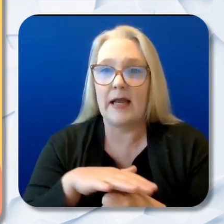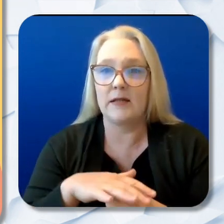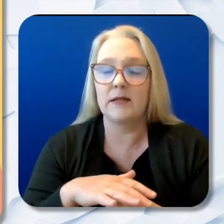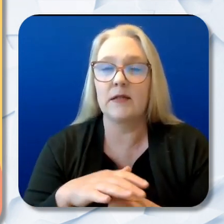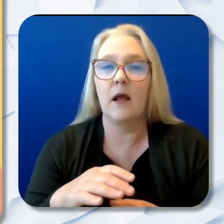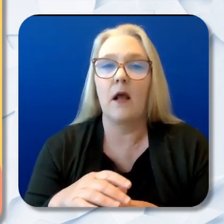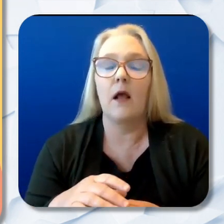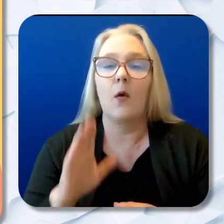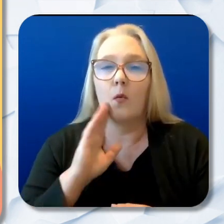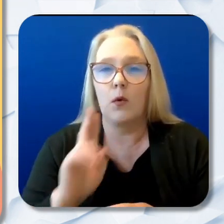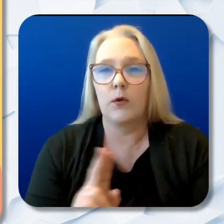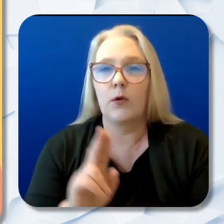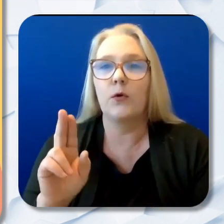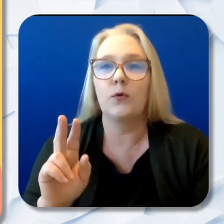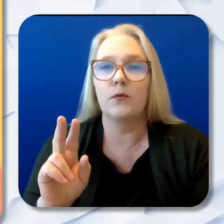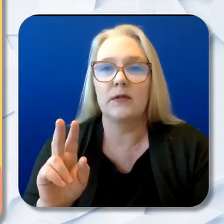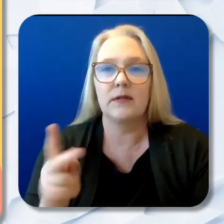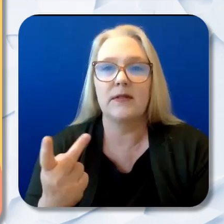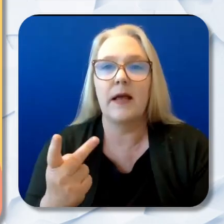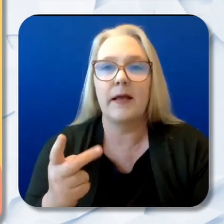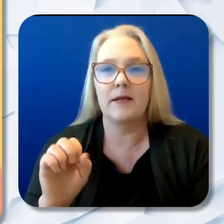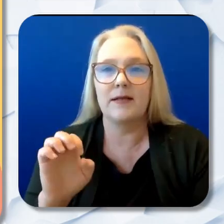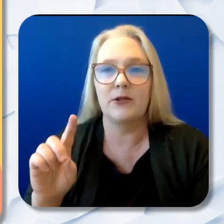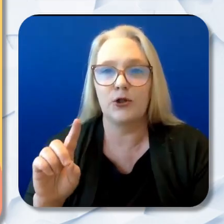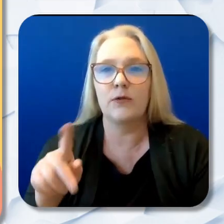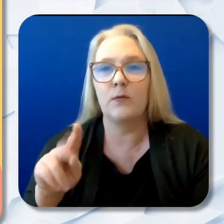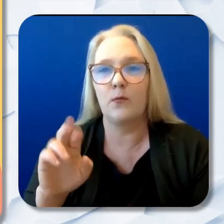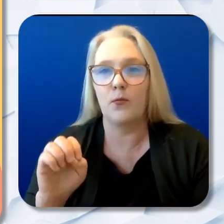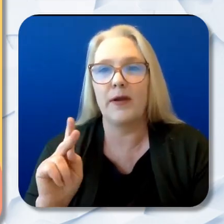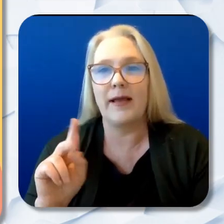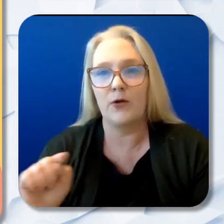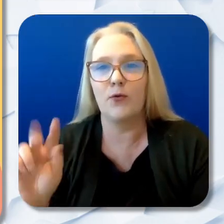we are going to use second edition pre-K to third.